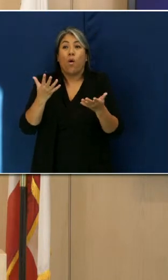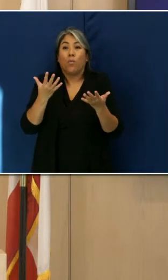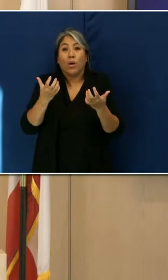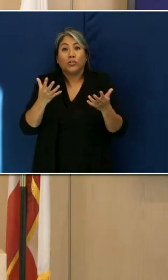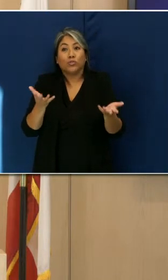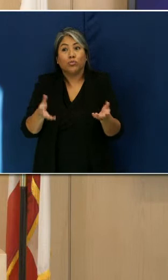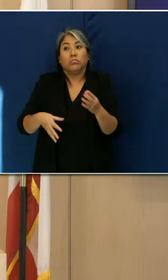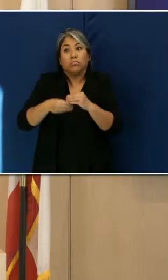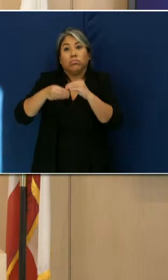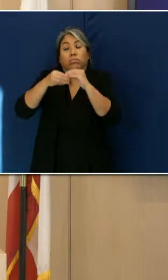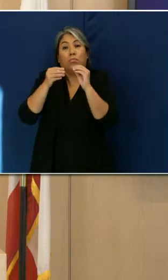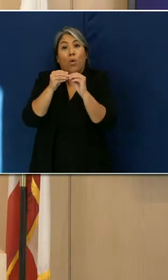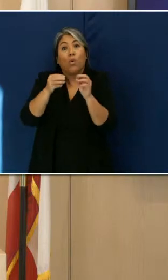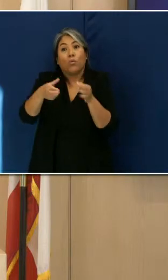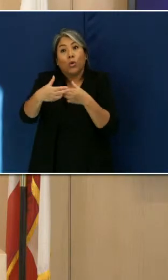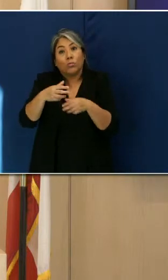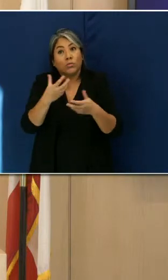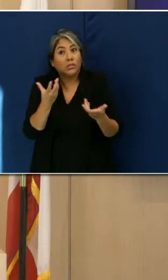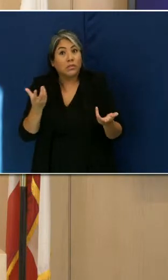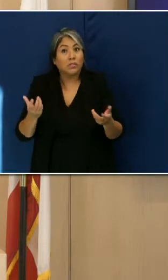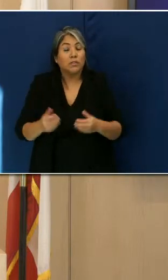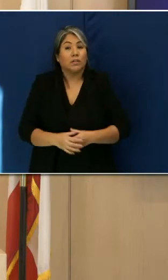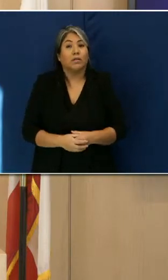additional rooms that could be accessed?